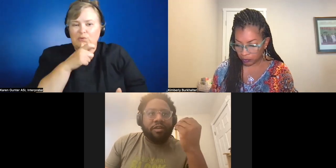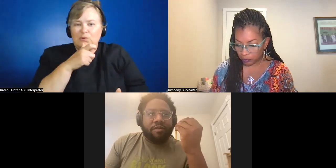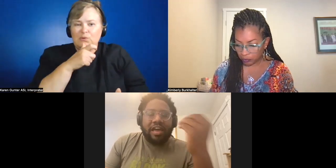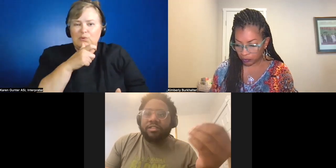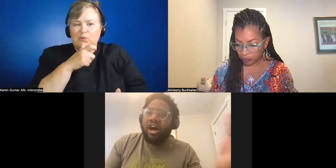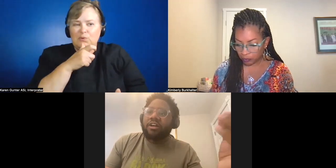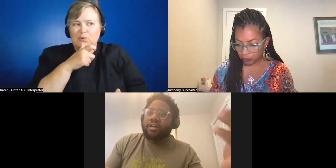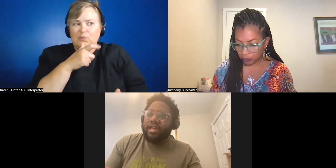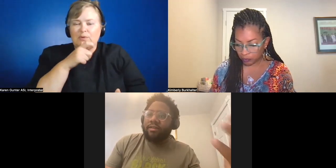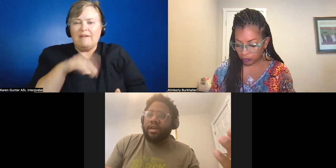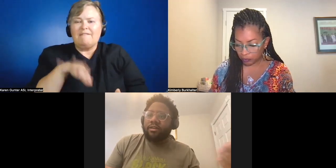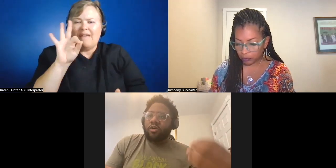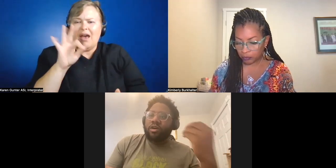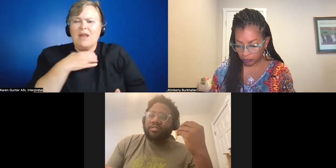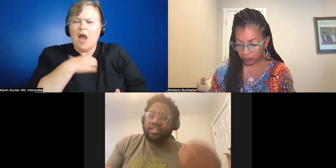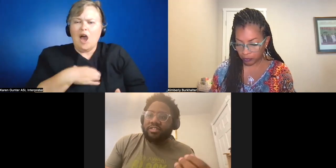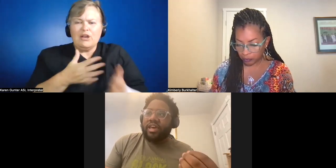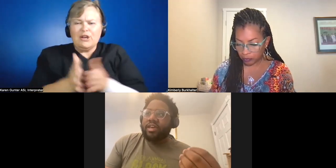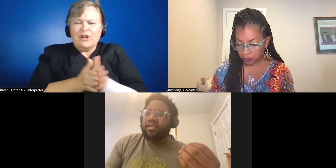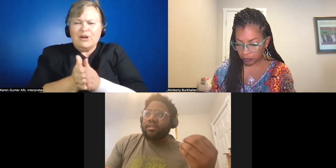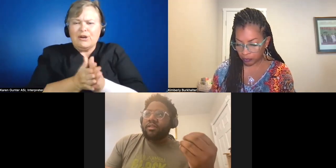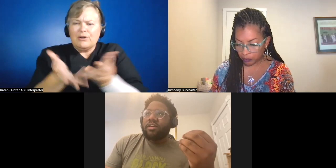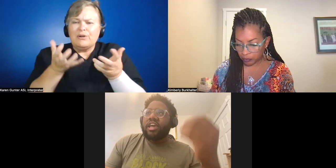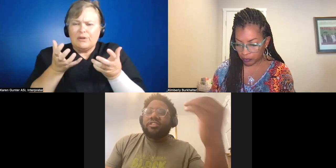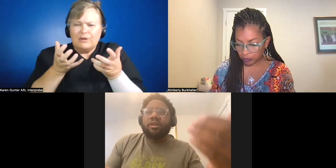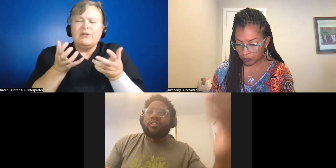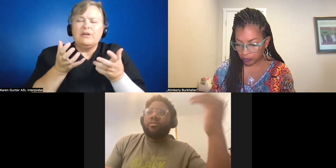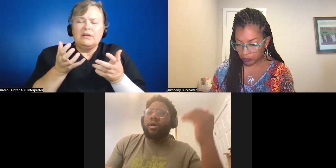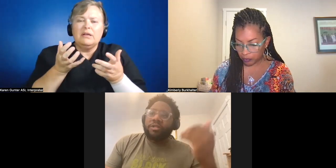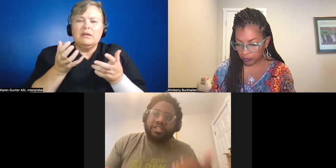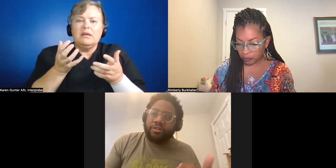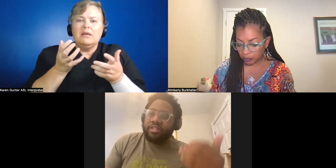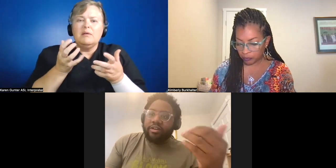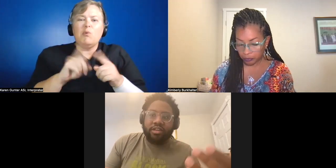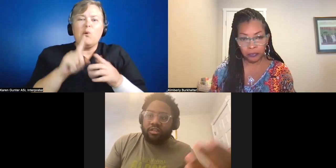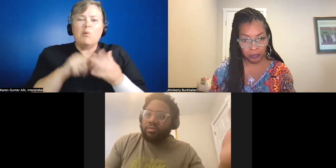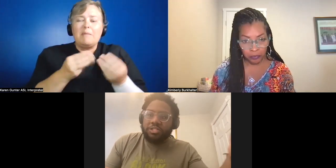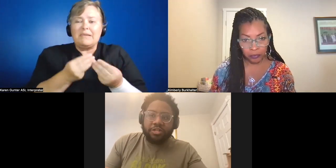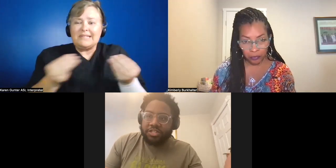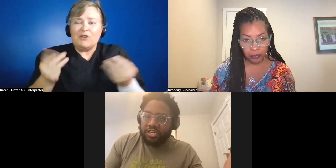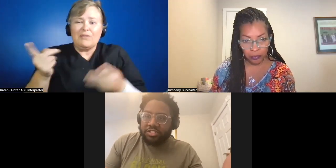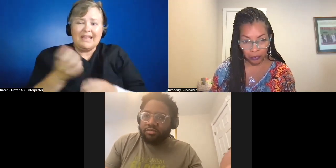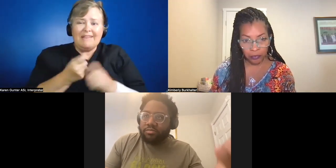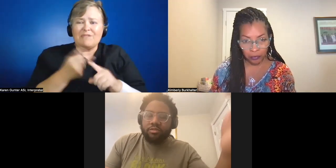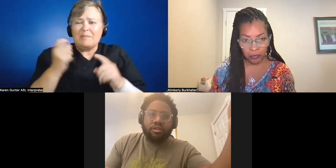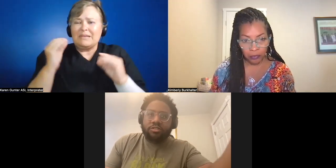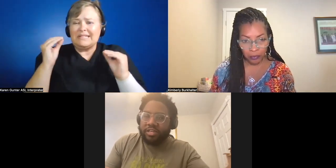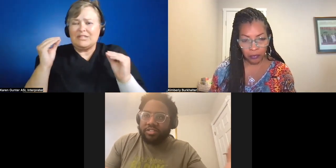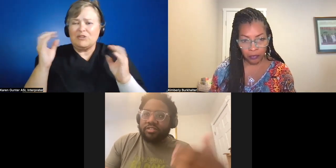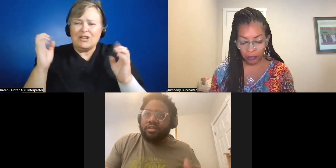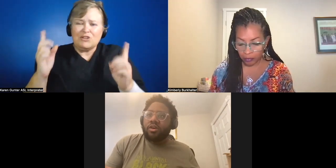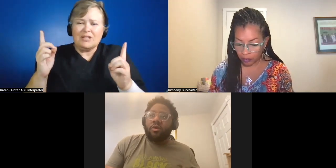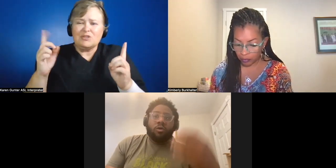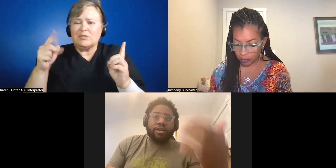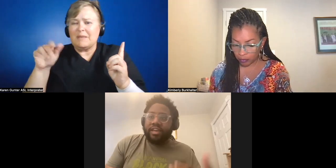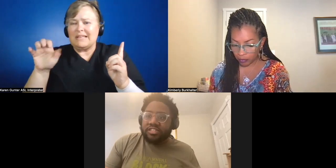have found a hunger in that, right? Who have sensed that in terms of what materials they are getting through teacher education,